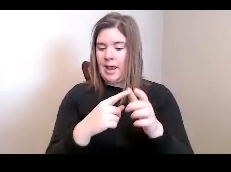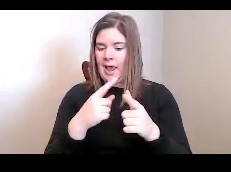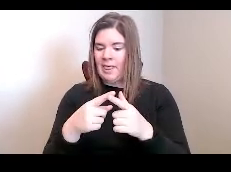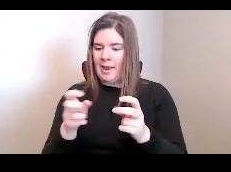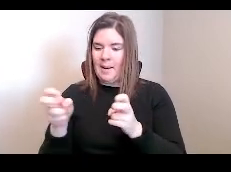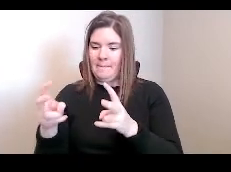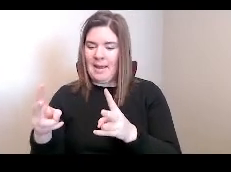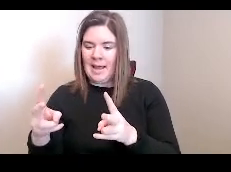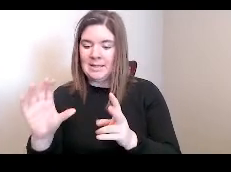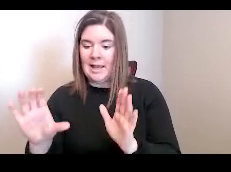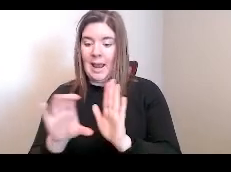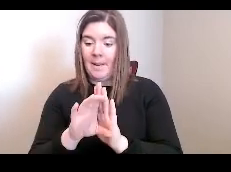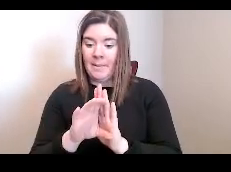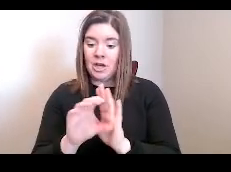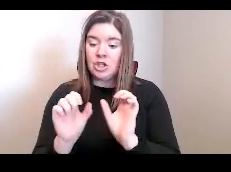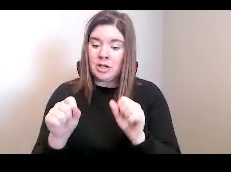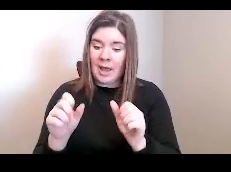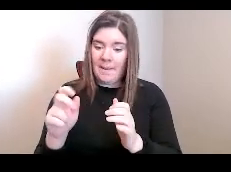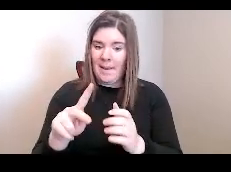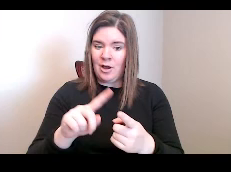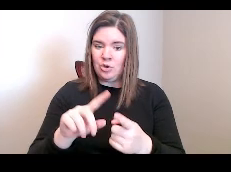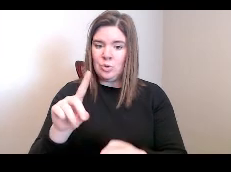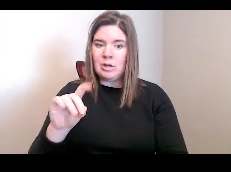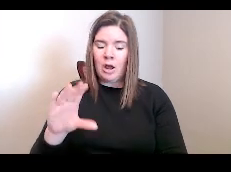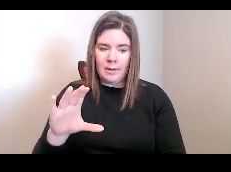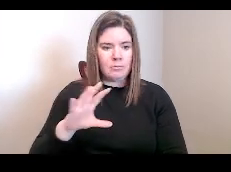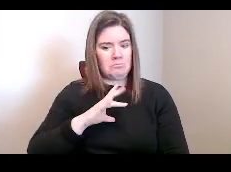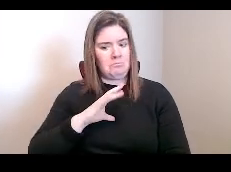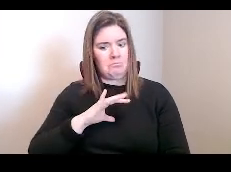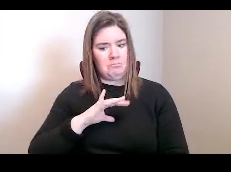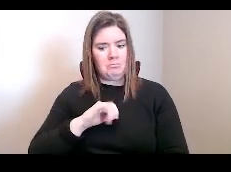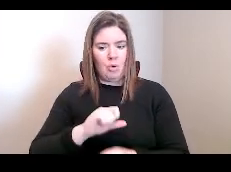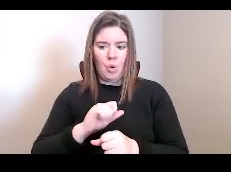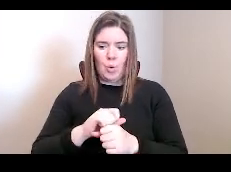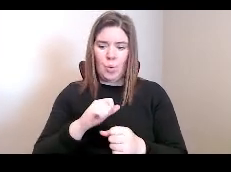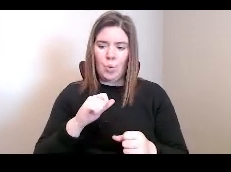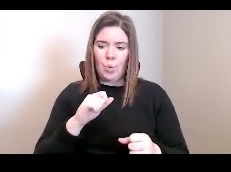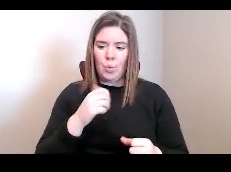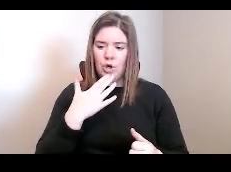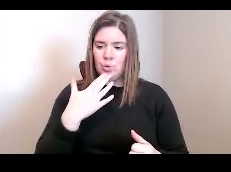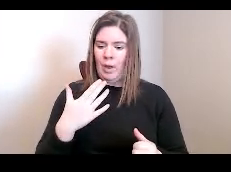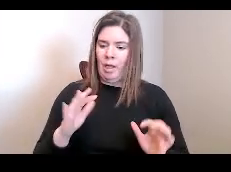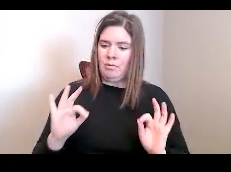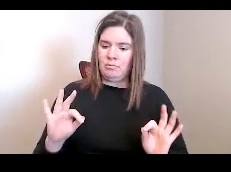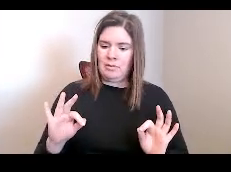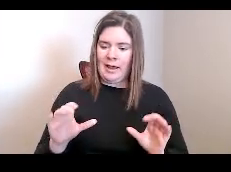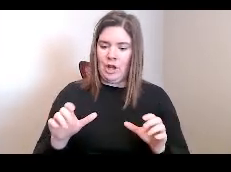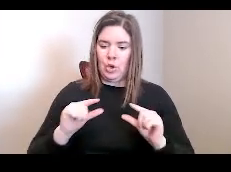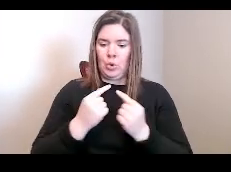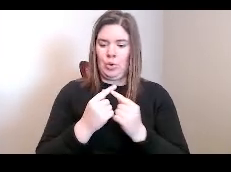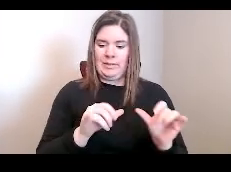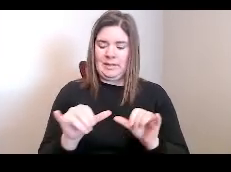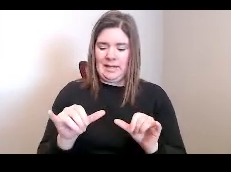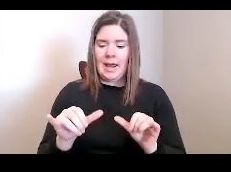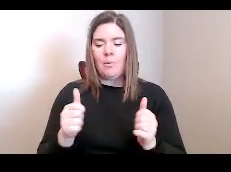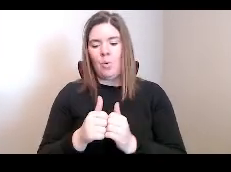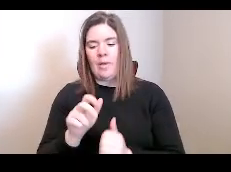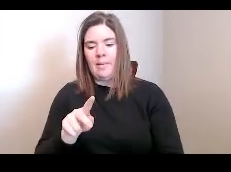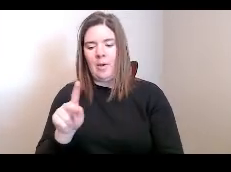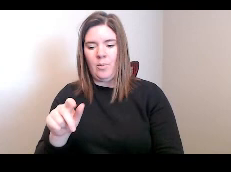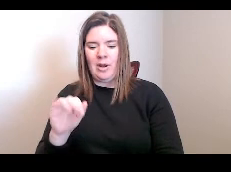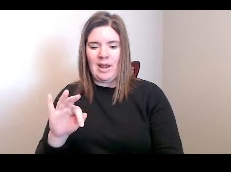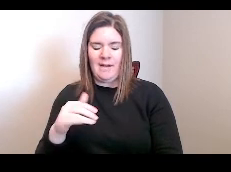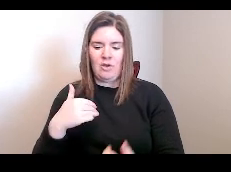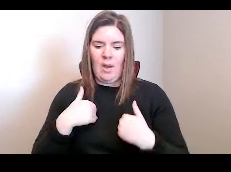an image back into the document. And that works really well. It groups everything together. Same thing with PowerPoint. Let's say you had a complicated